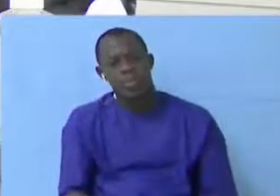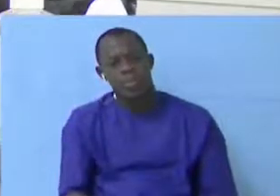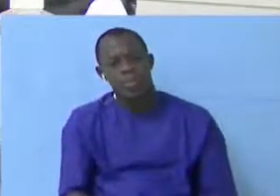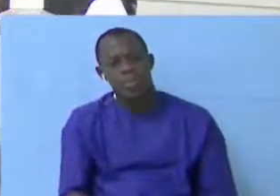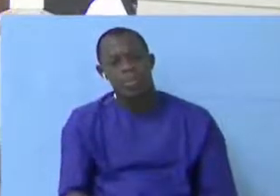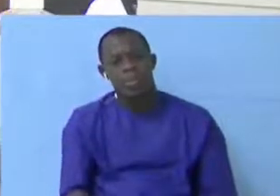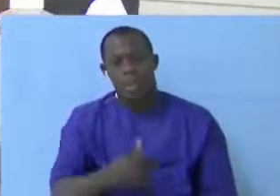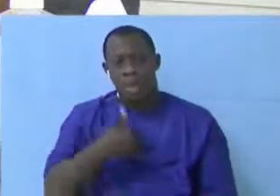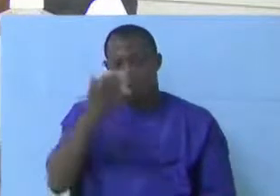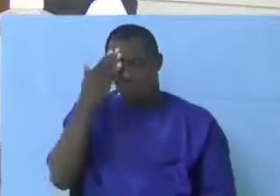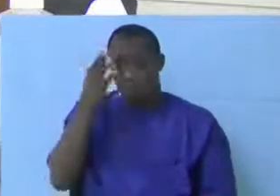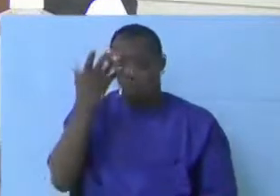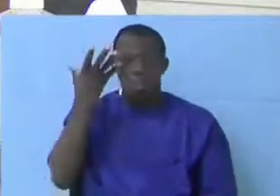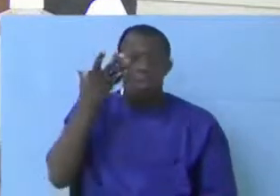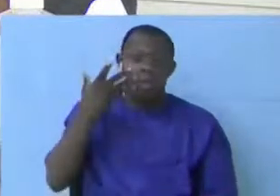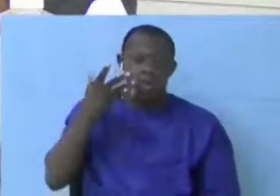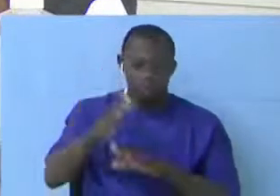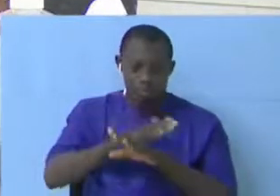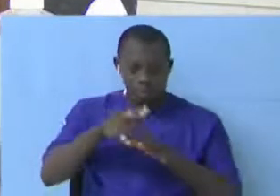we were in the house,